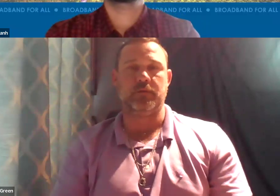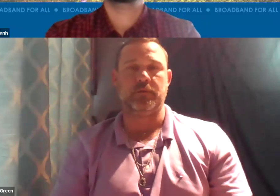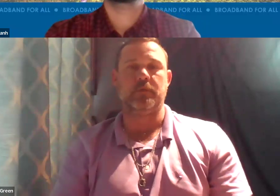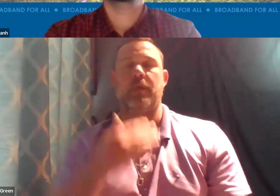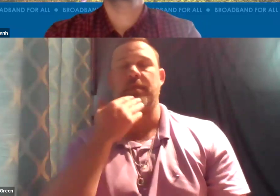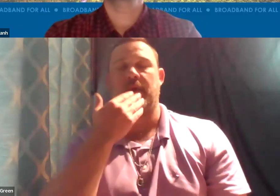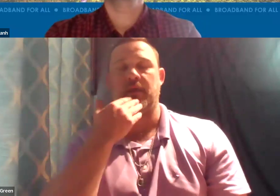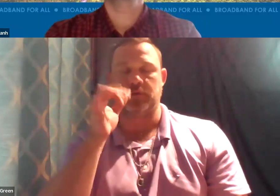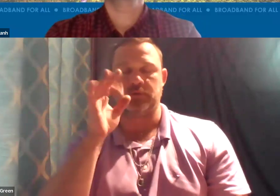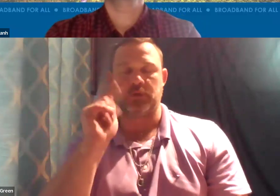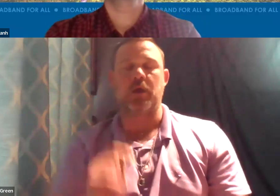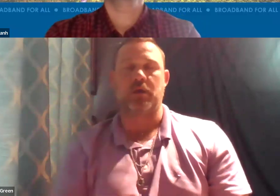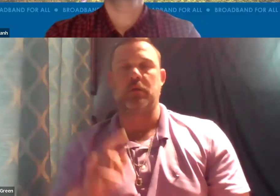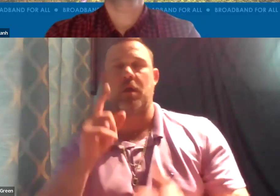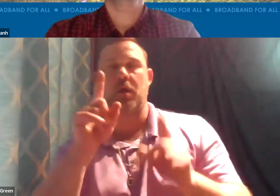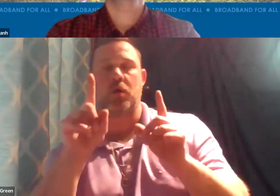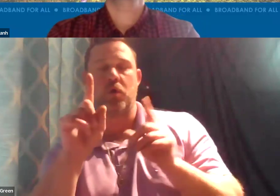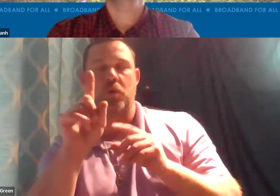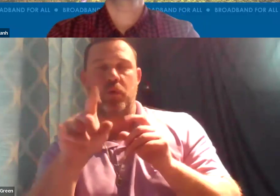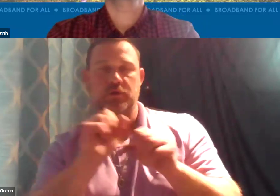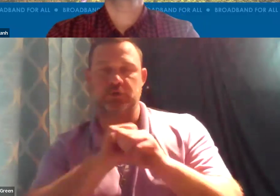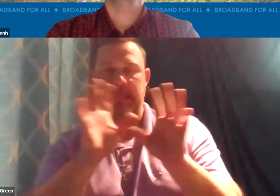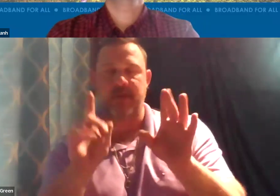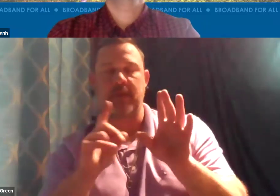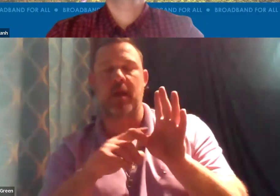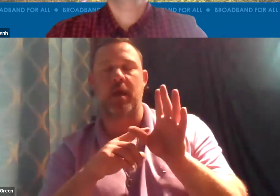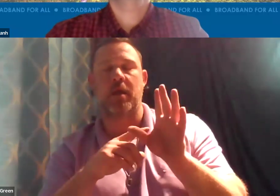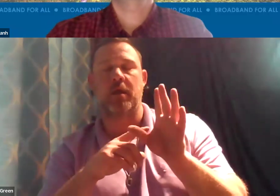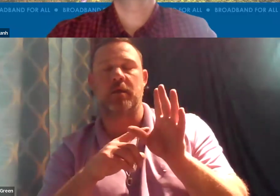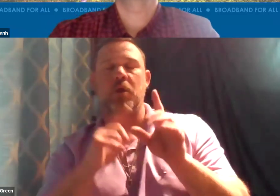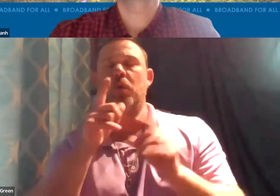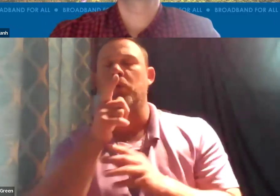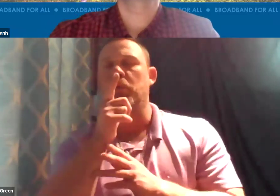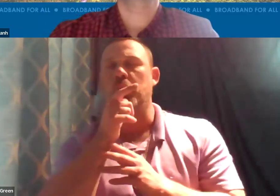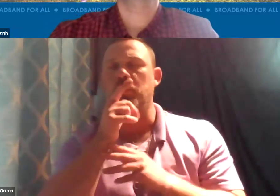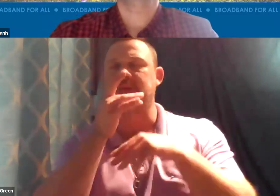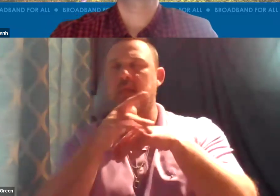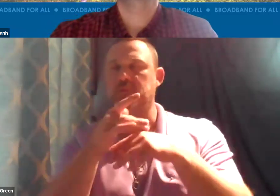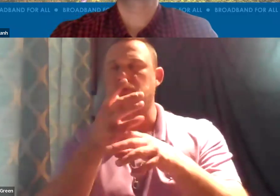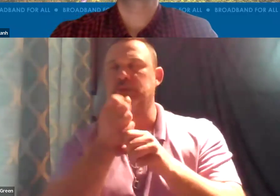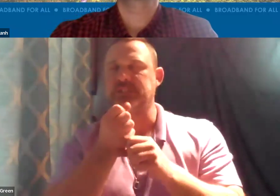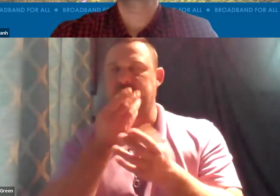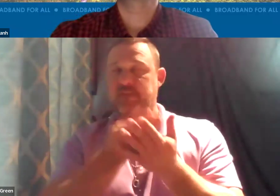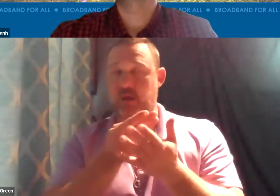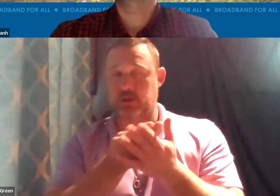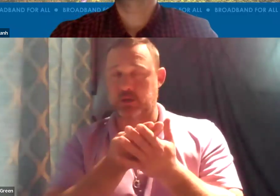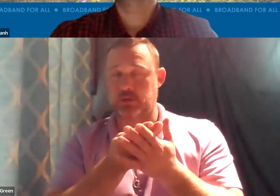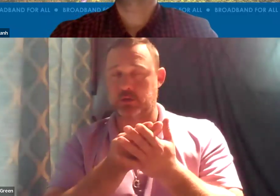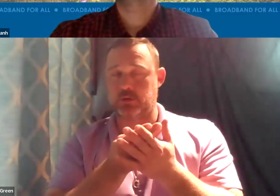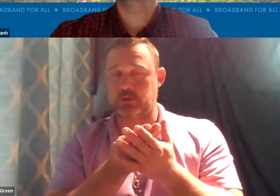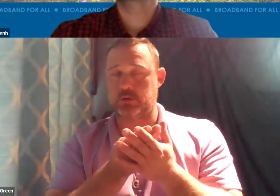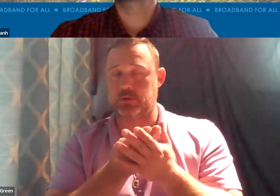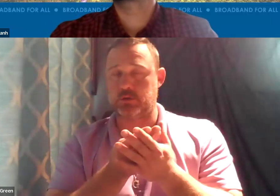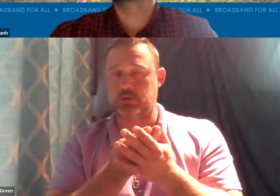Thank you, Scott. There's a clarifying question around who's eligible to receive funding. Is it